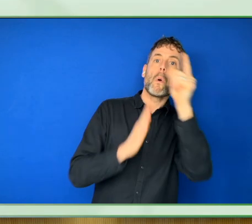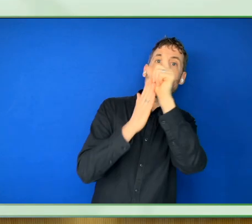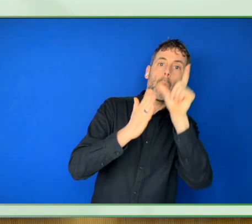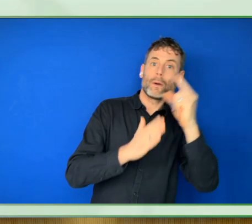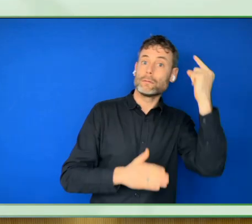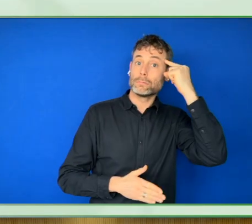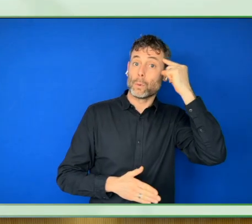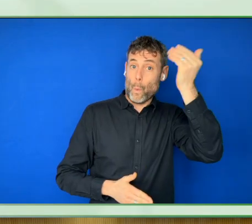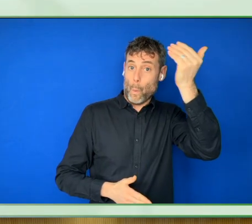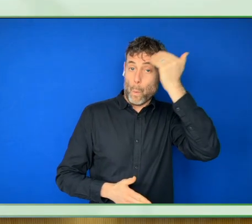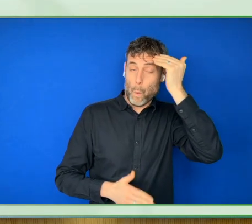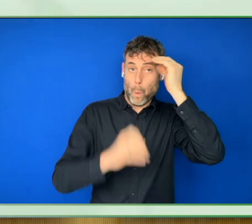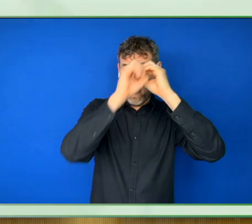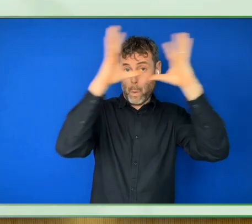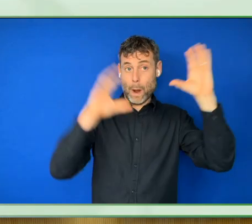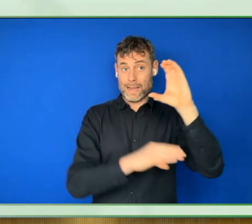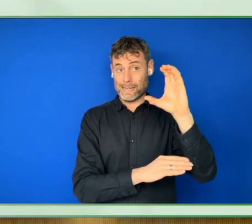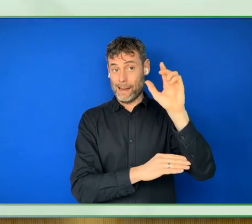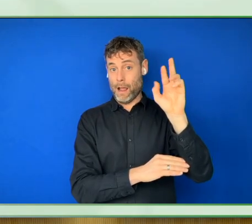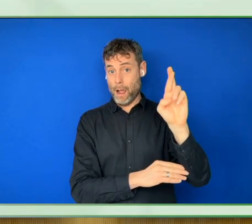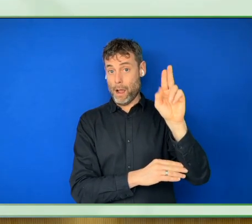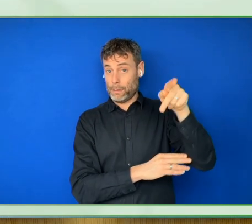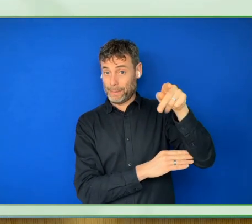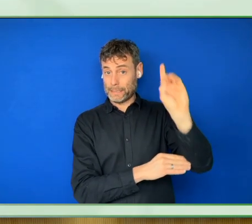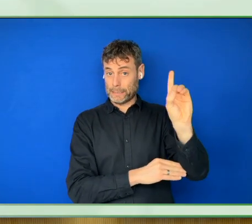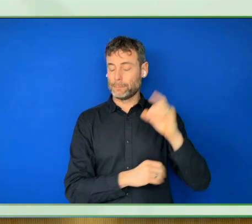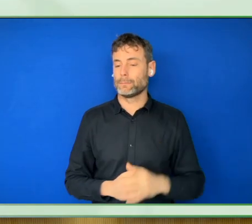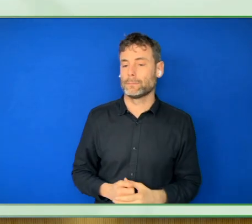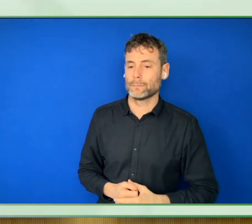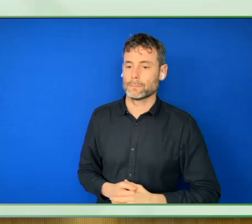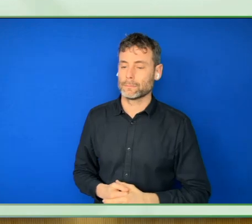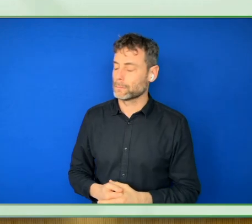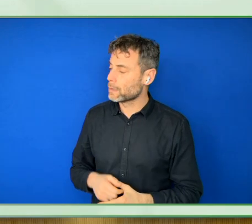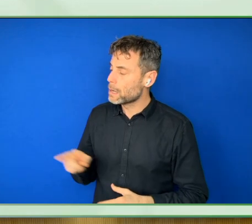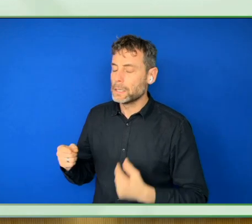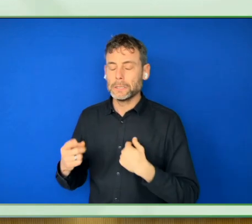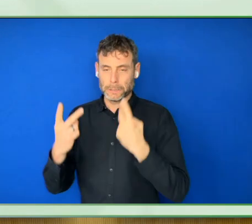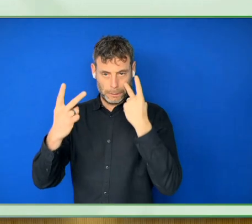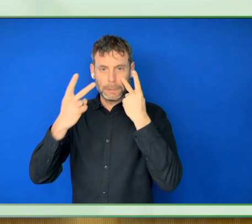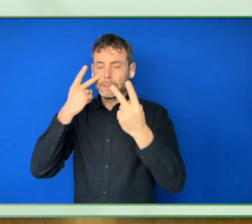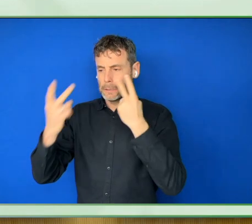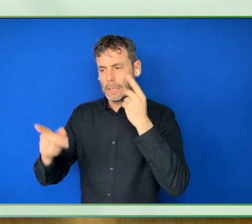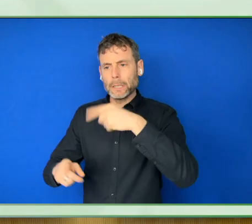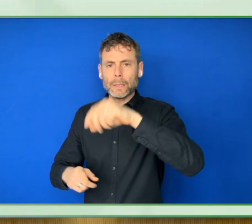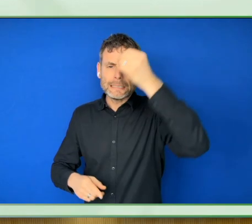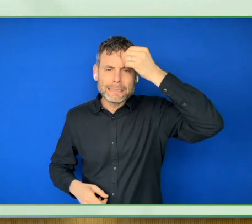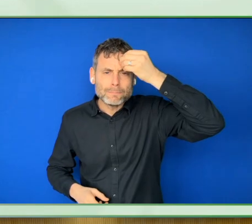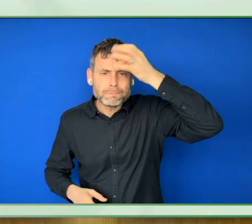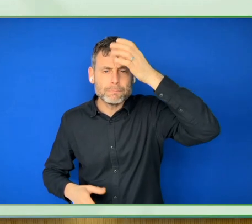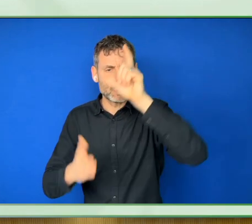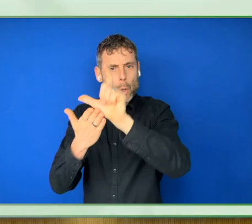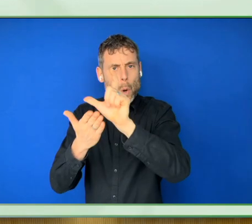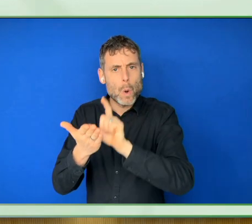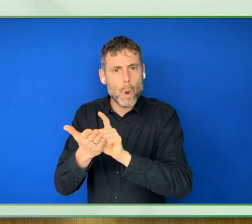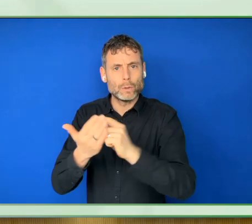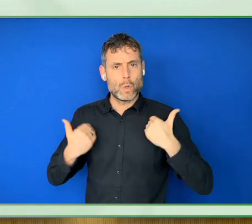the most experienced ones would have a level of awareness of it, but the